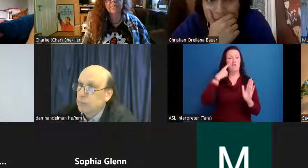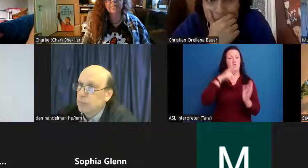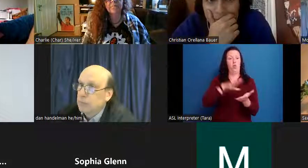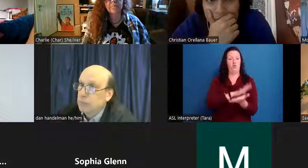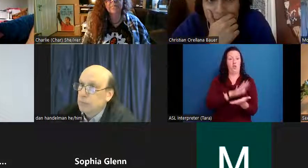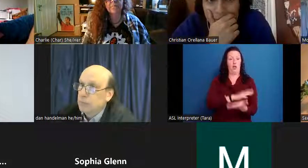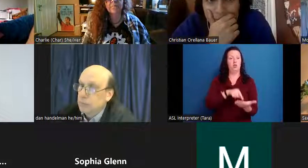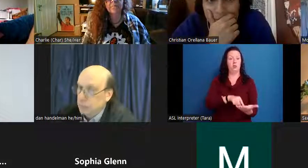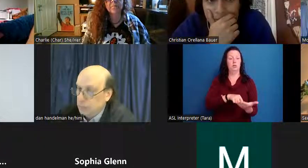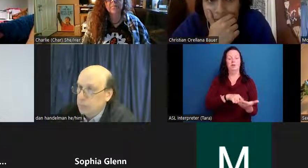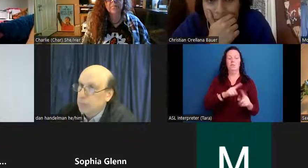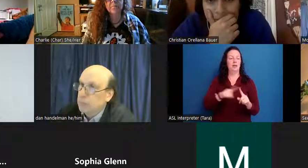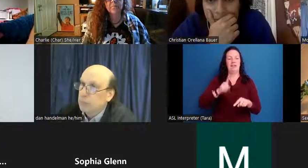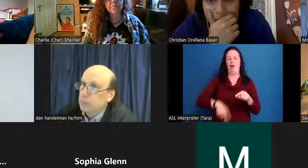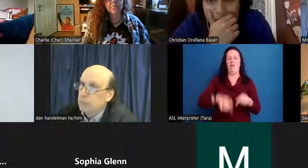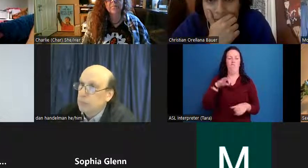I'll check that. Thank you.